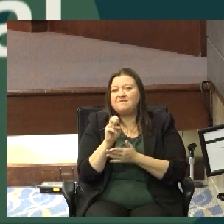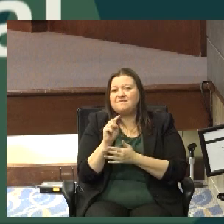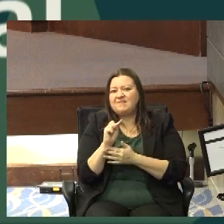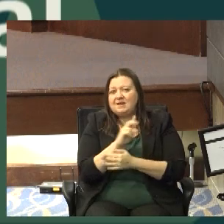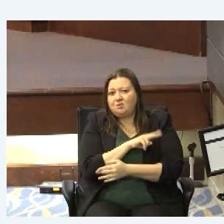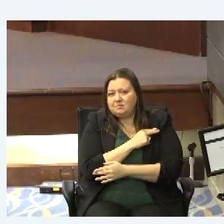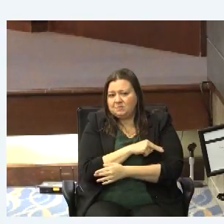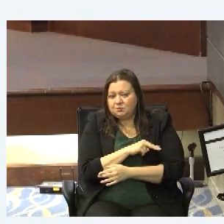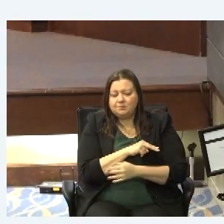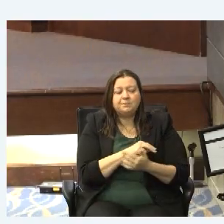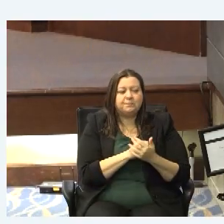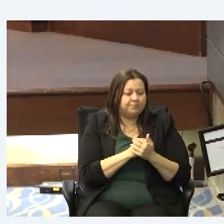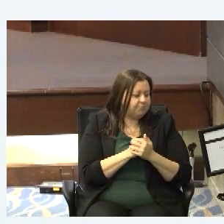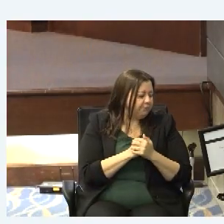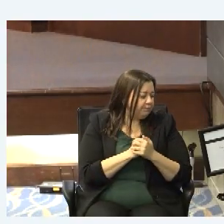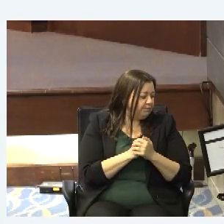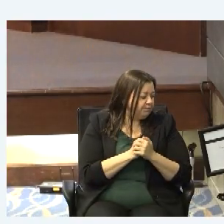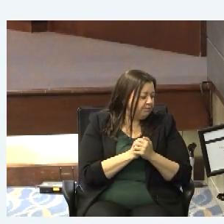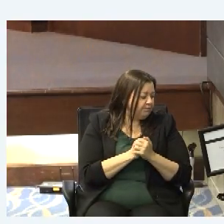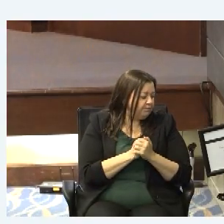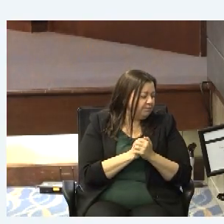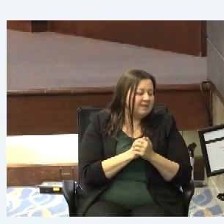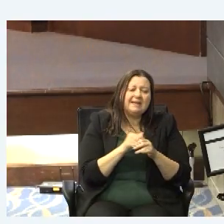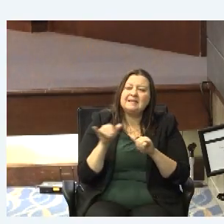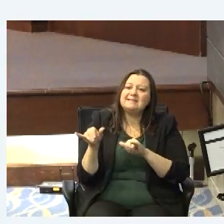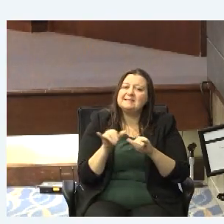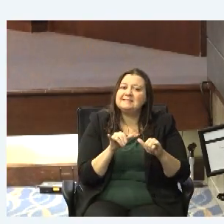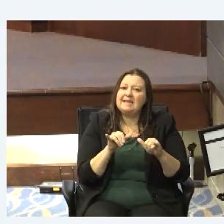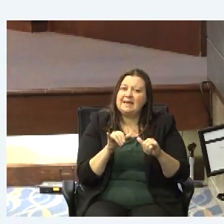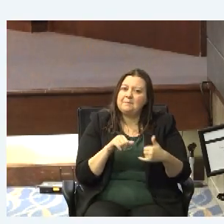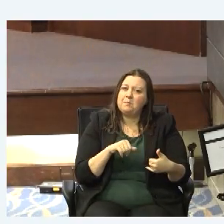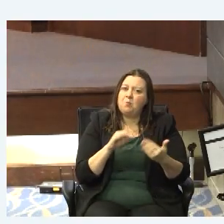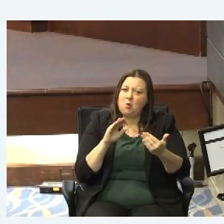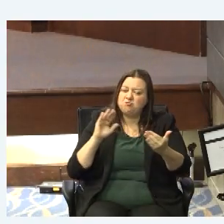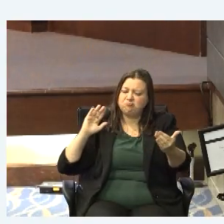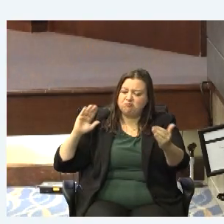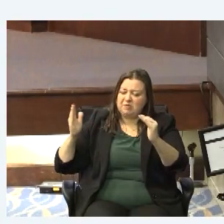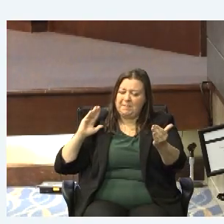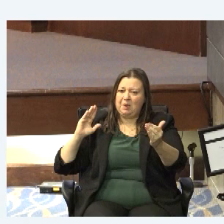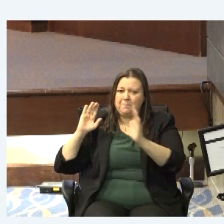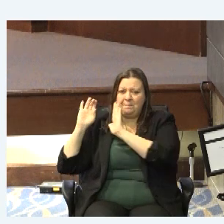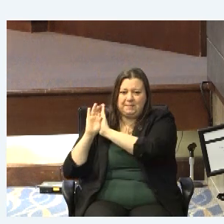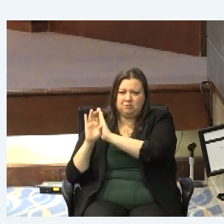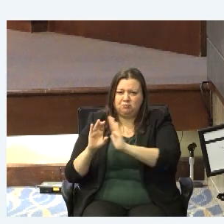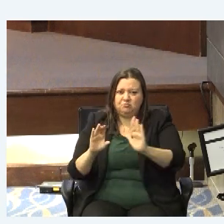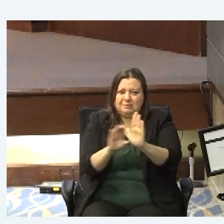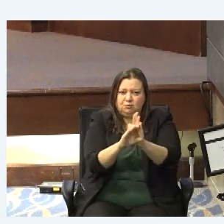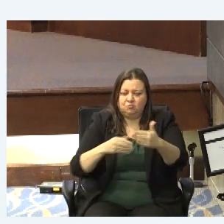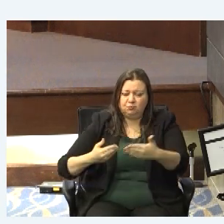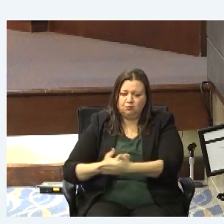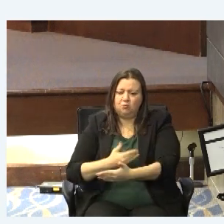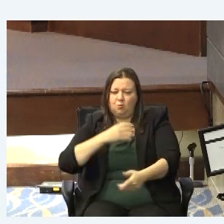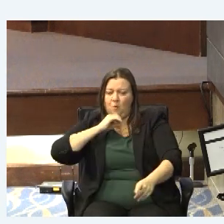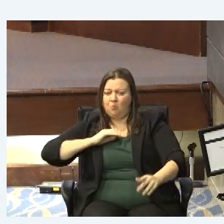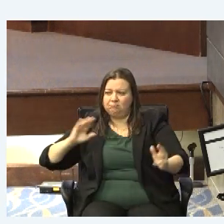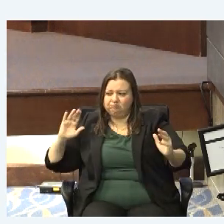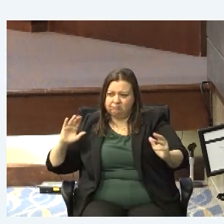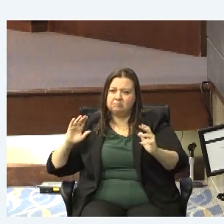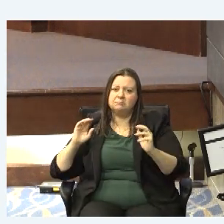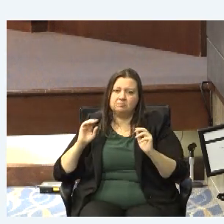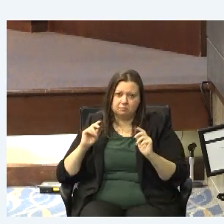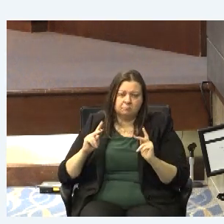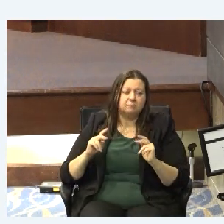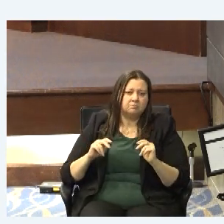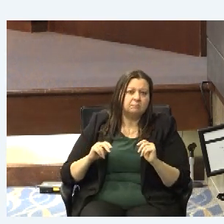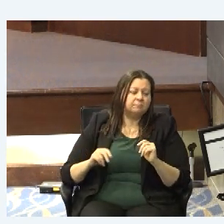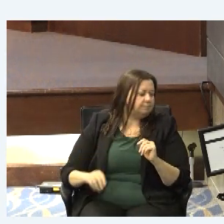hospital, using the same approach to kind of give you that update on its status.